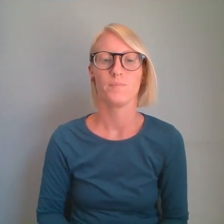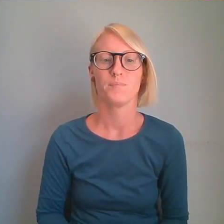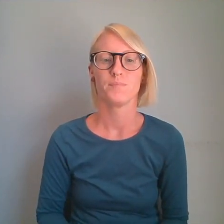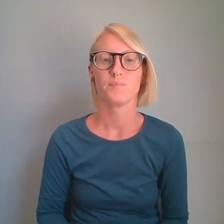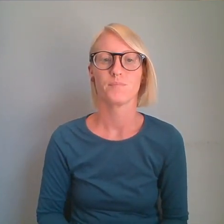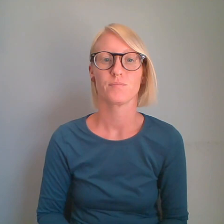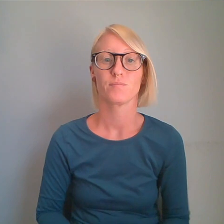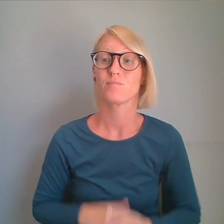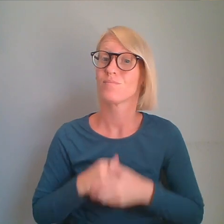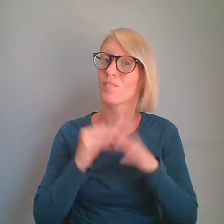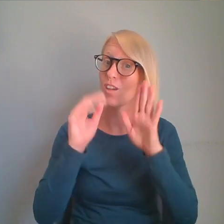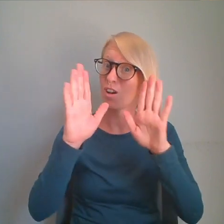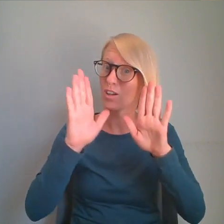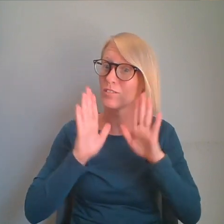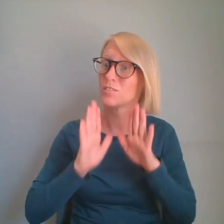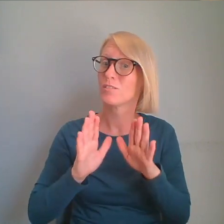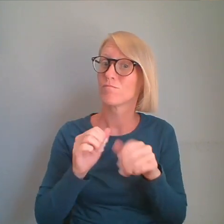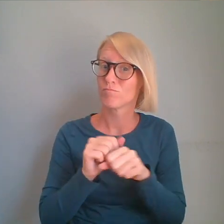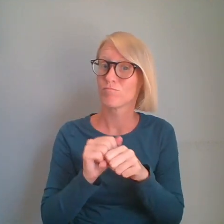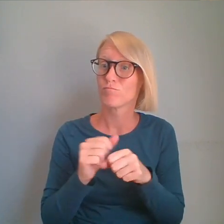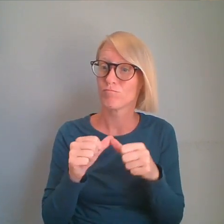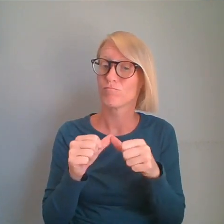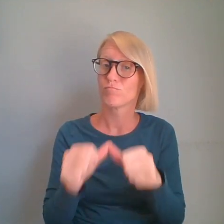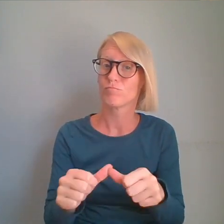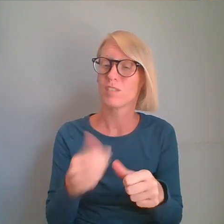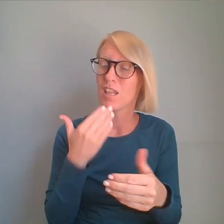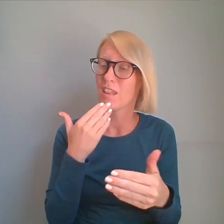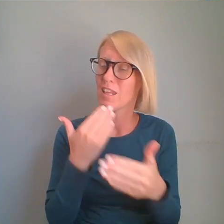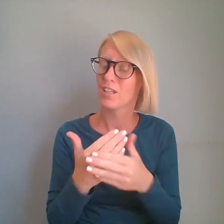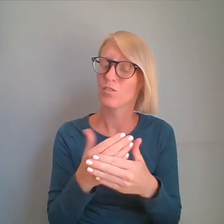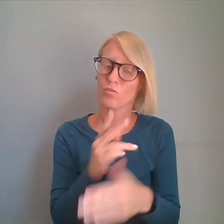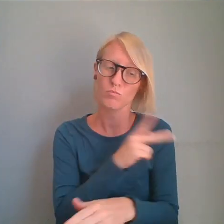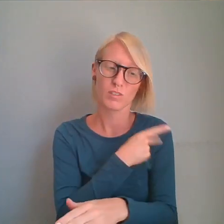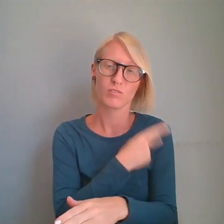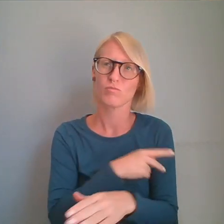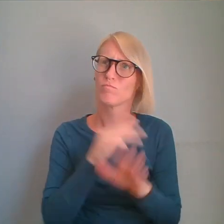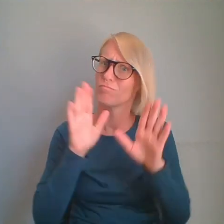You're doing great so far. Thank you for being a good patient.